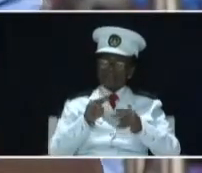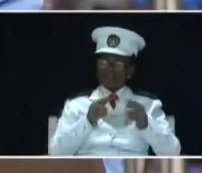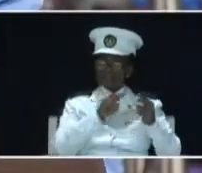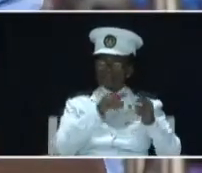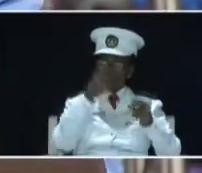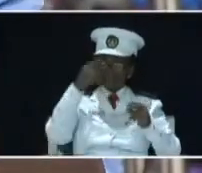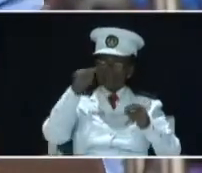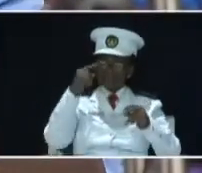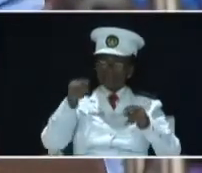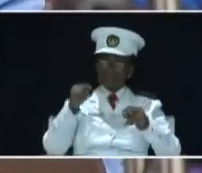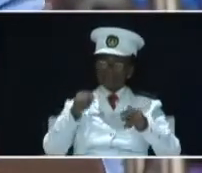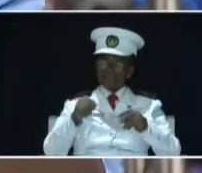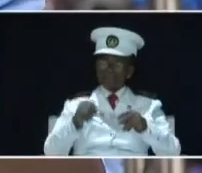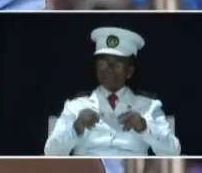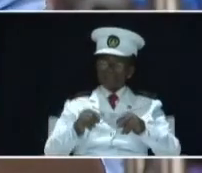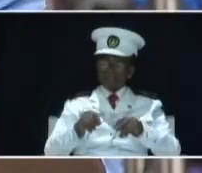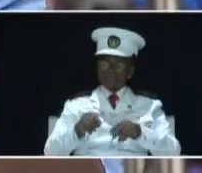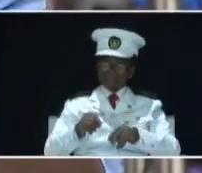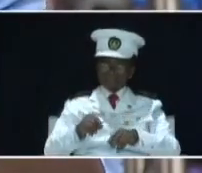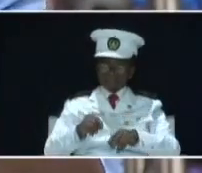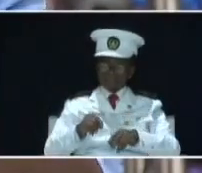creating a space so I can run out.